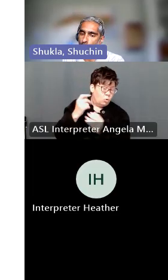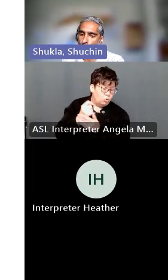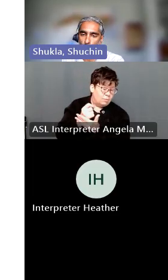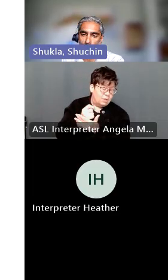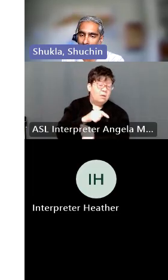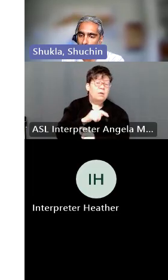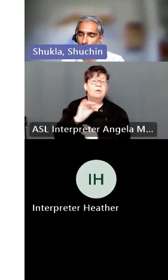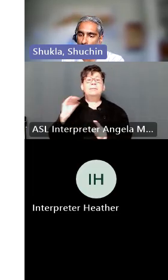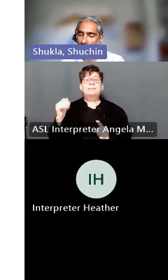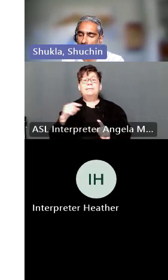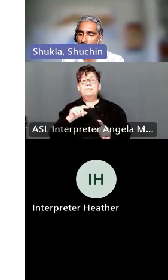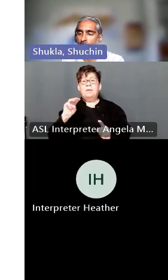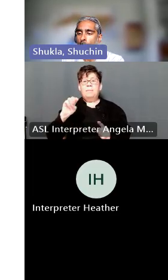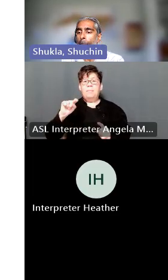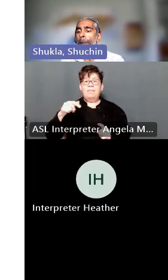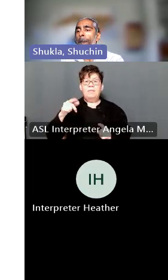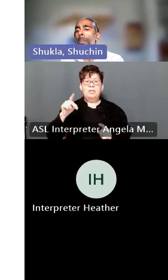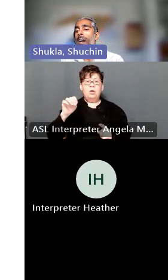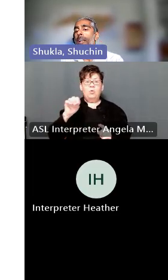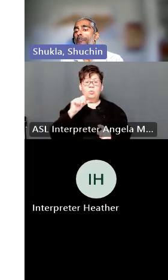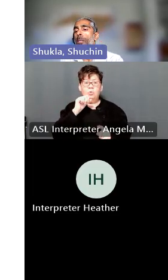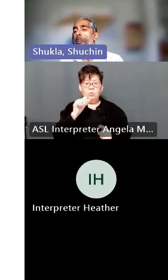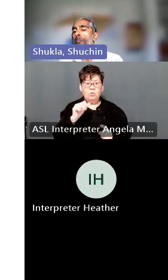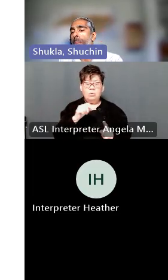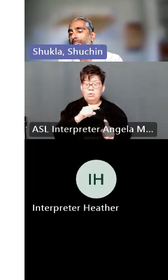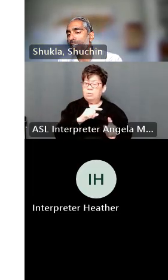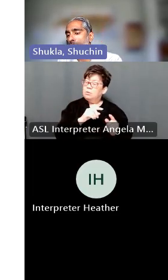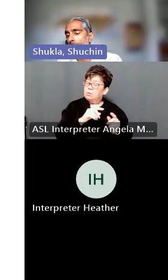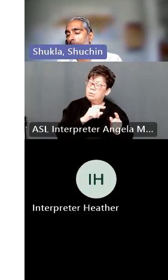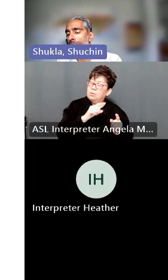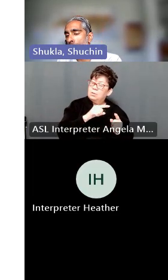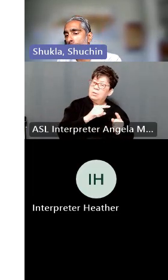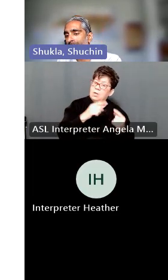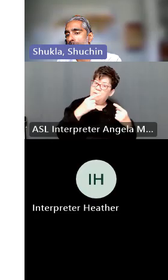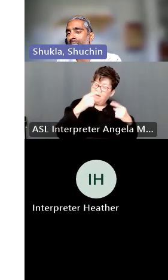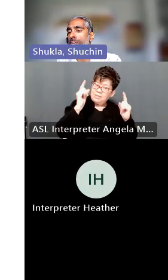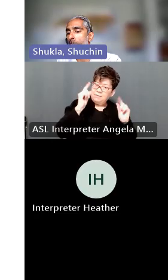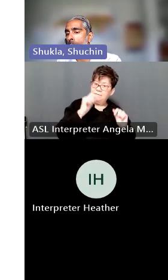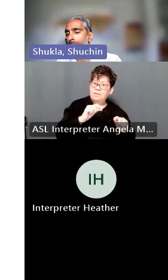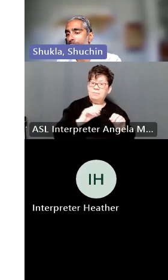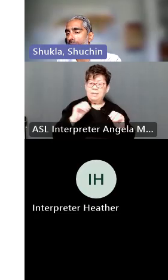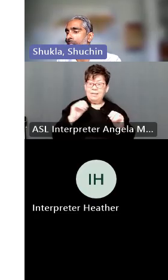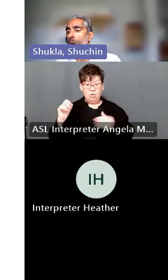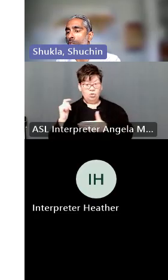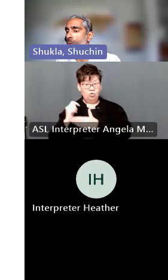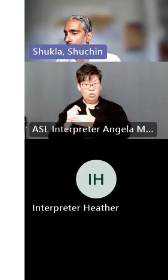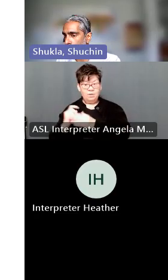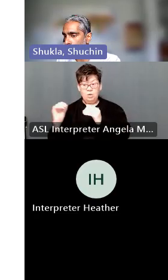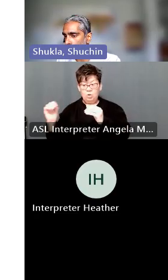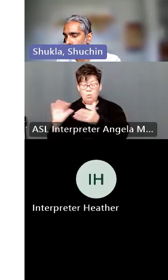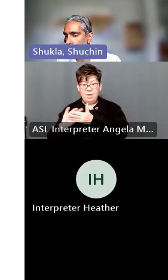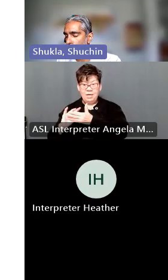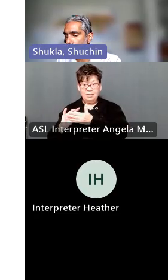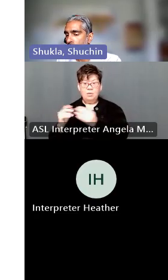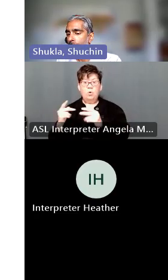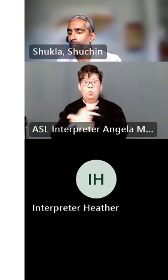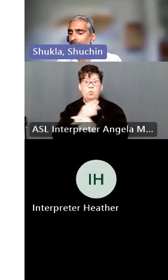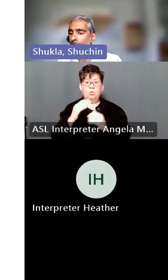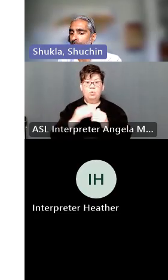lo and behold, methadone and buprenorphine equally effective, but being in treatment with no meds was actually more dangerous than no treatment at